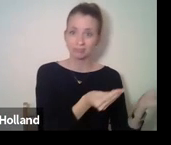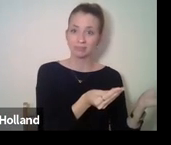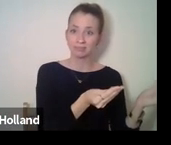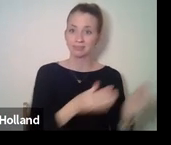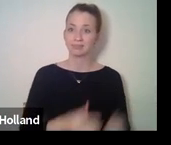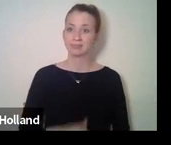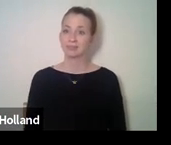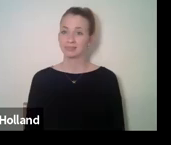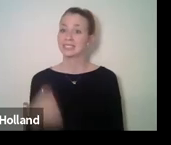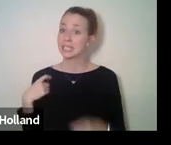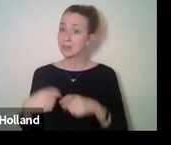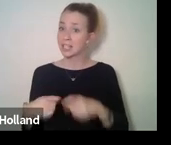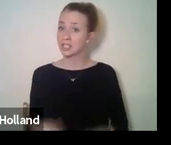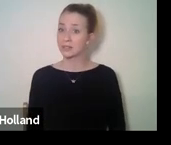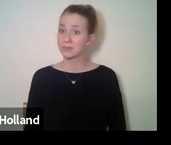¿En español?